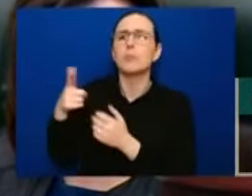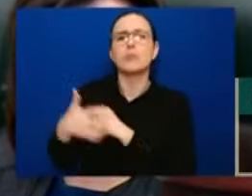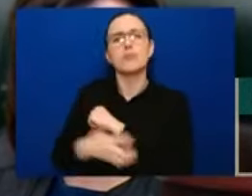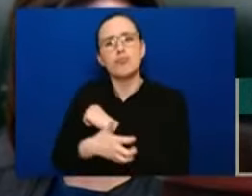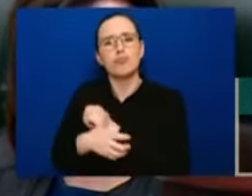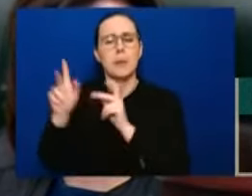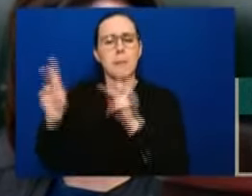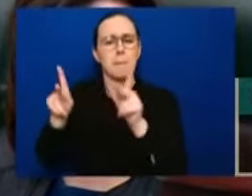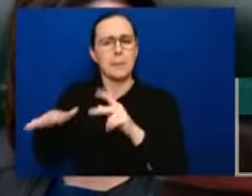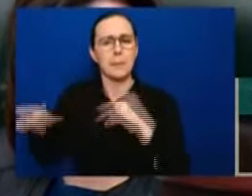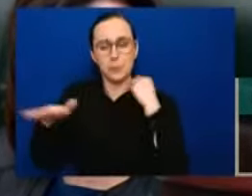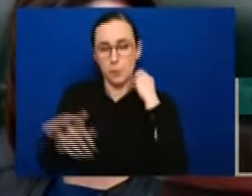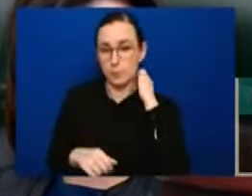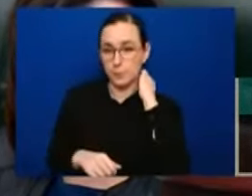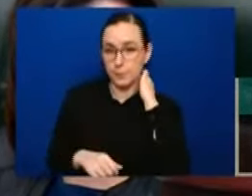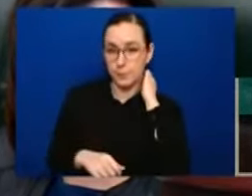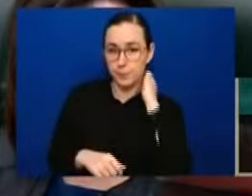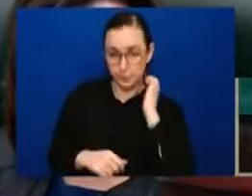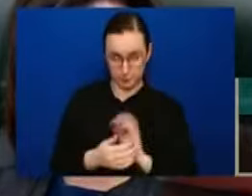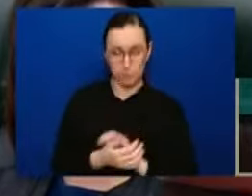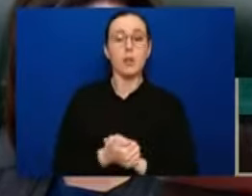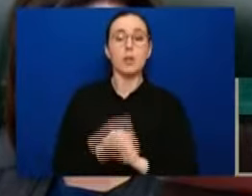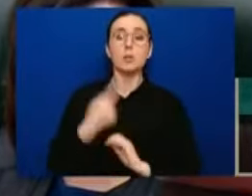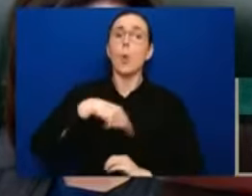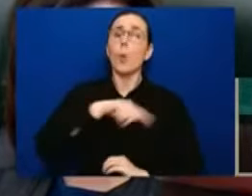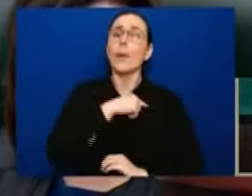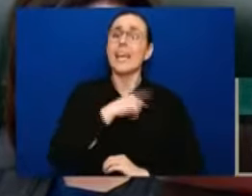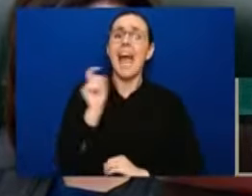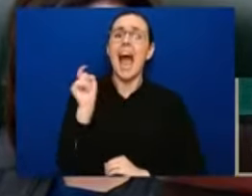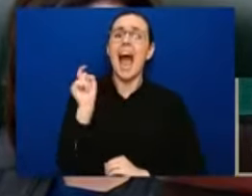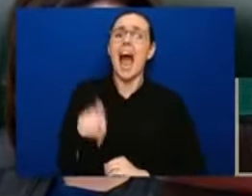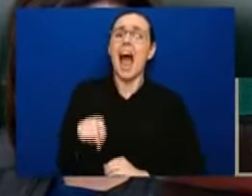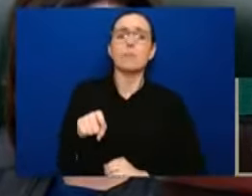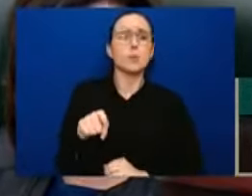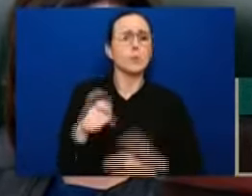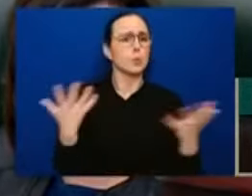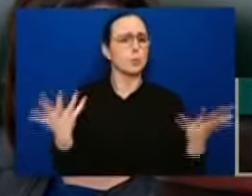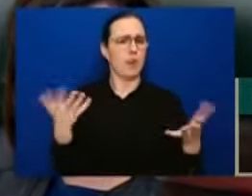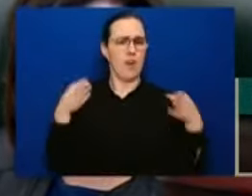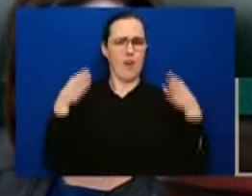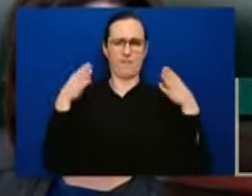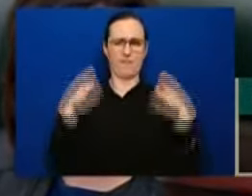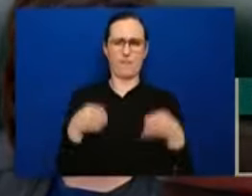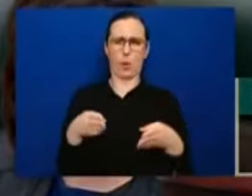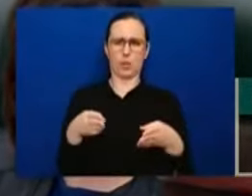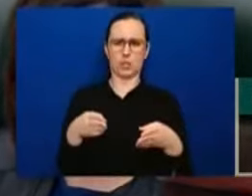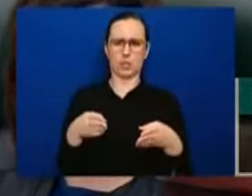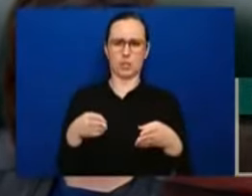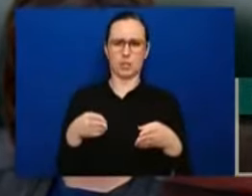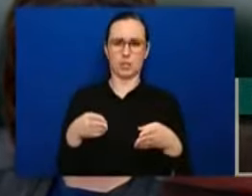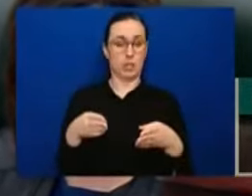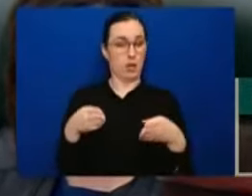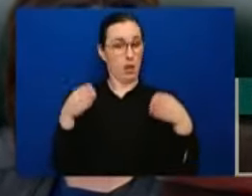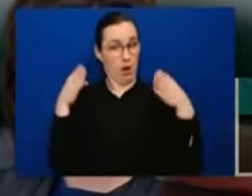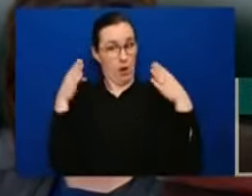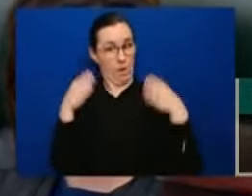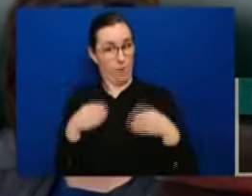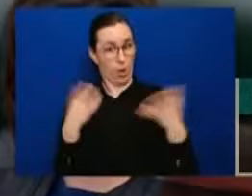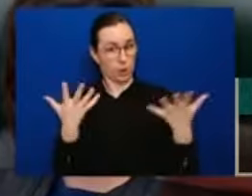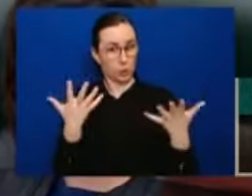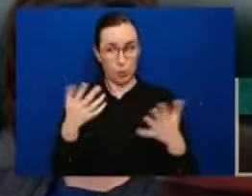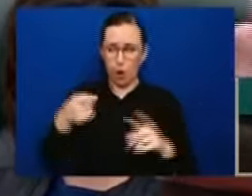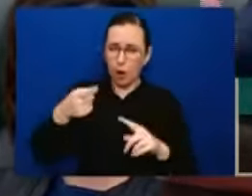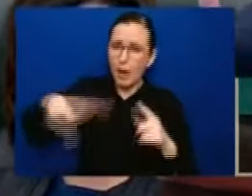to ensure that every Albertan has the opportunity to secure adequate and meaningful employment. Hear,